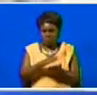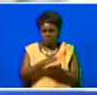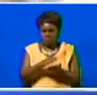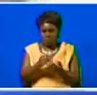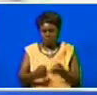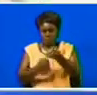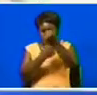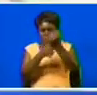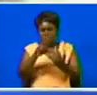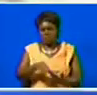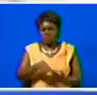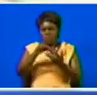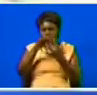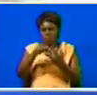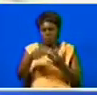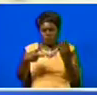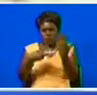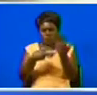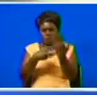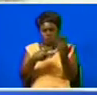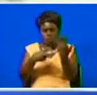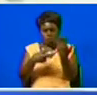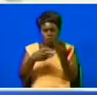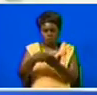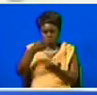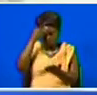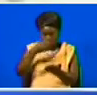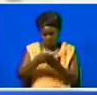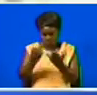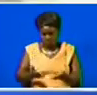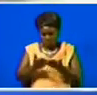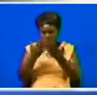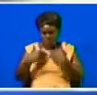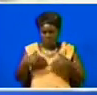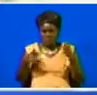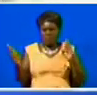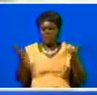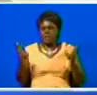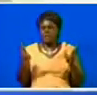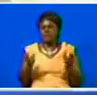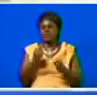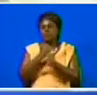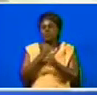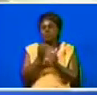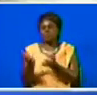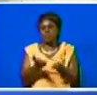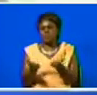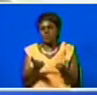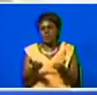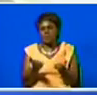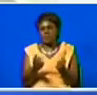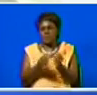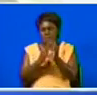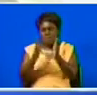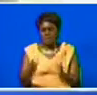aid, specialized vocational courses such as tailoring are available for those ready to earn a living. Tofik, the group's